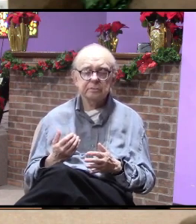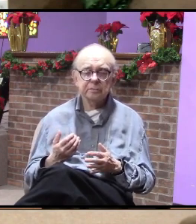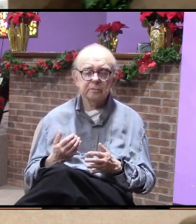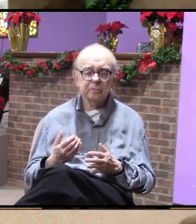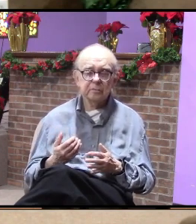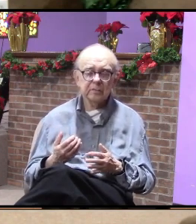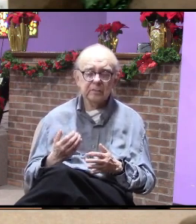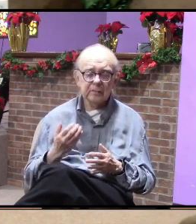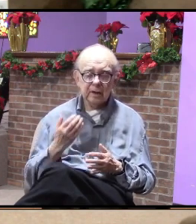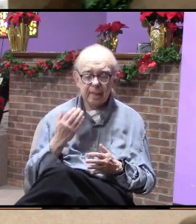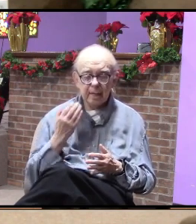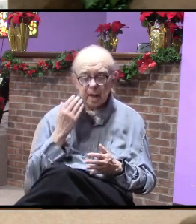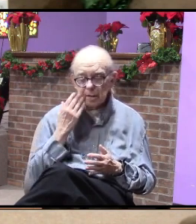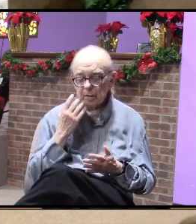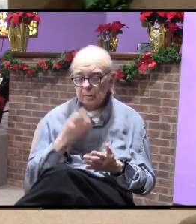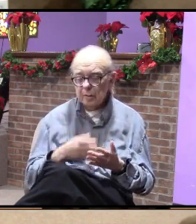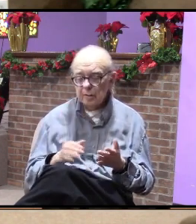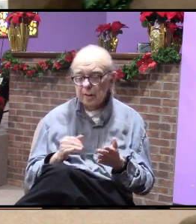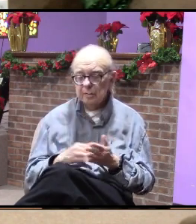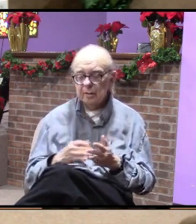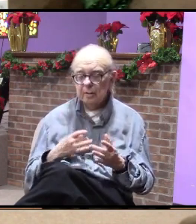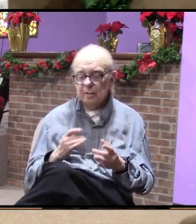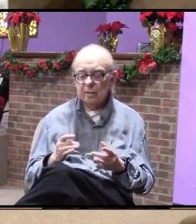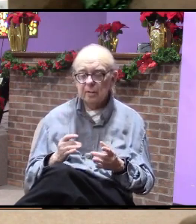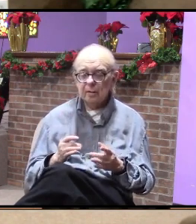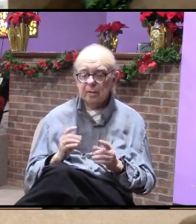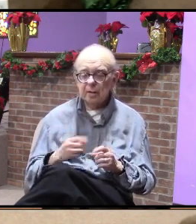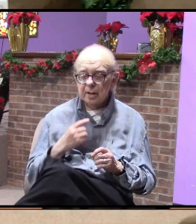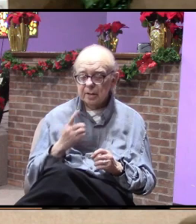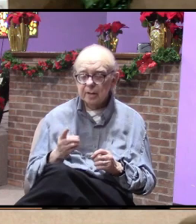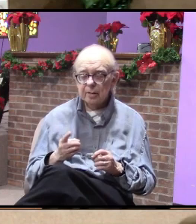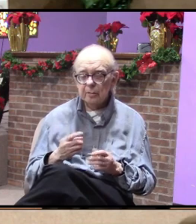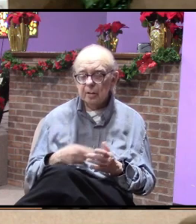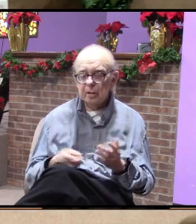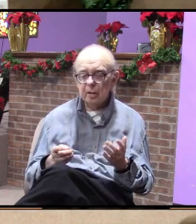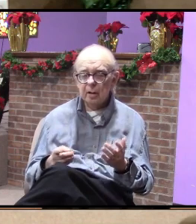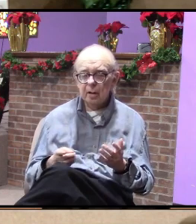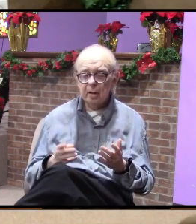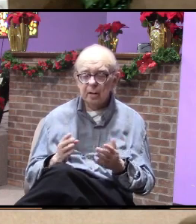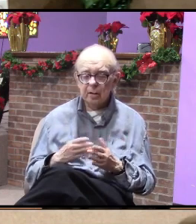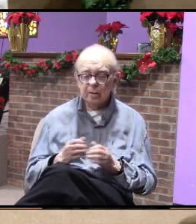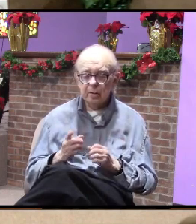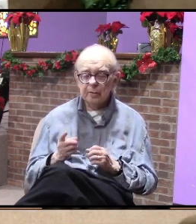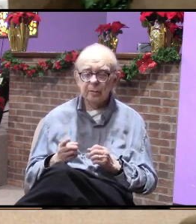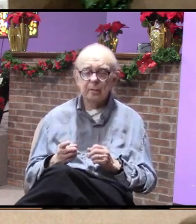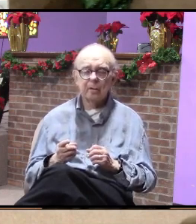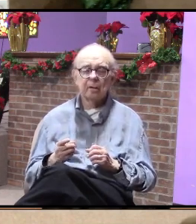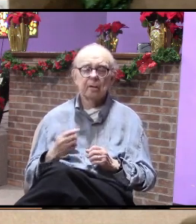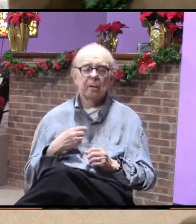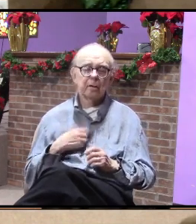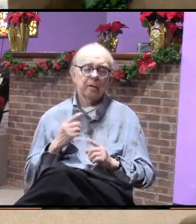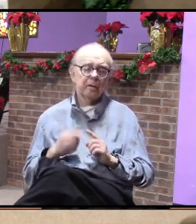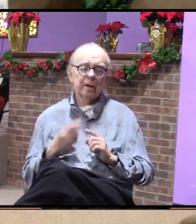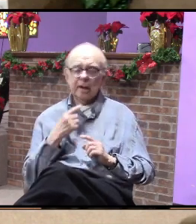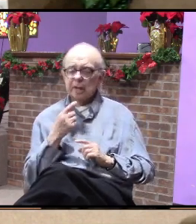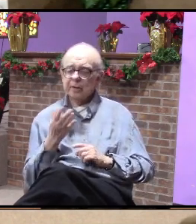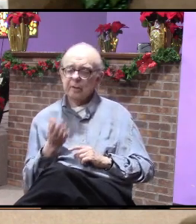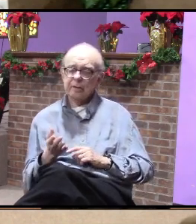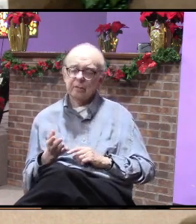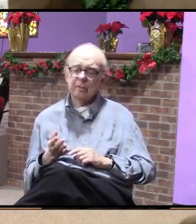And I know what that's like. But can I also tell you what? And I've shared it with you. I can't tell